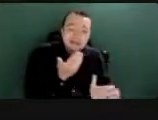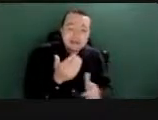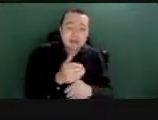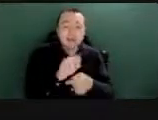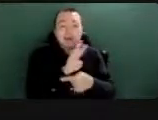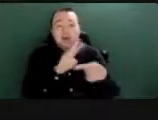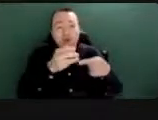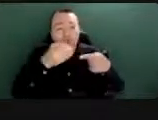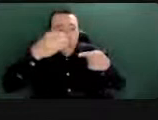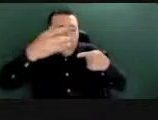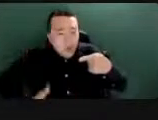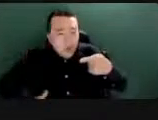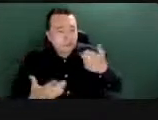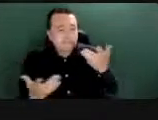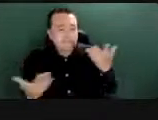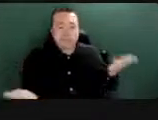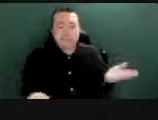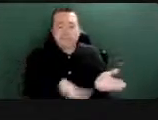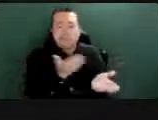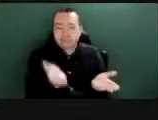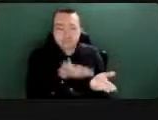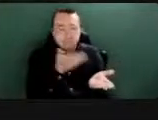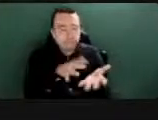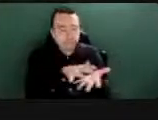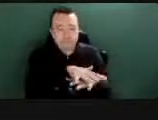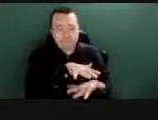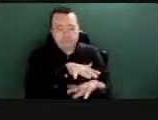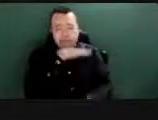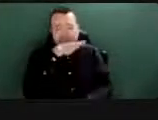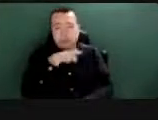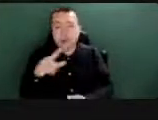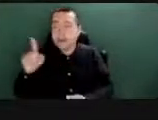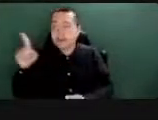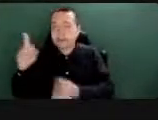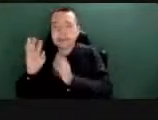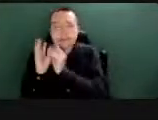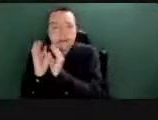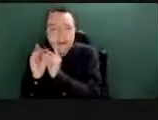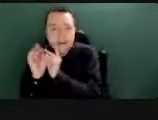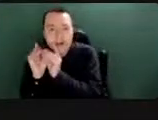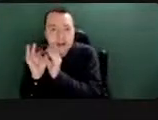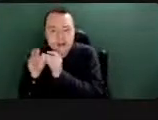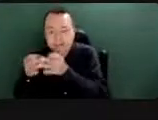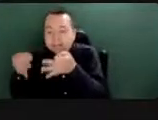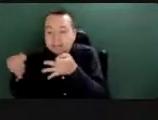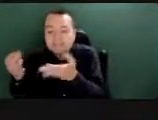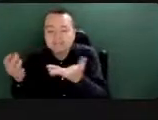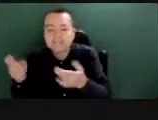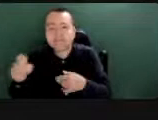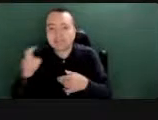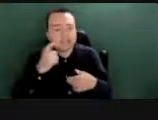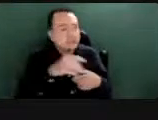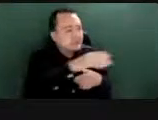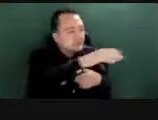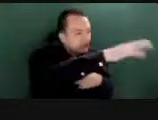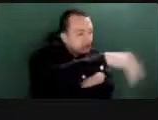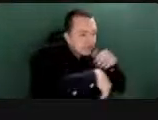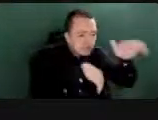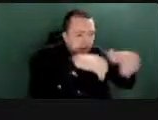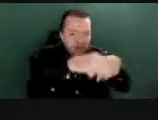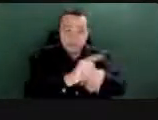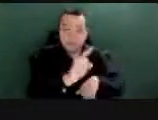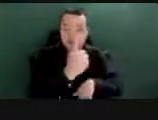try and find the relevant reviews and then work through them, screen them to see which are really relevant.